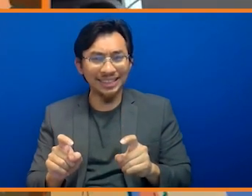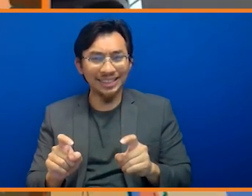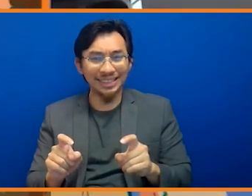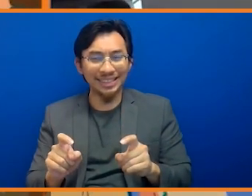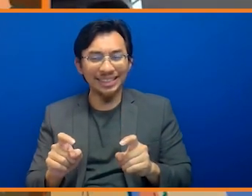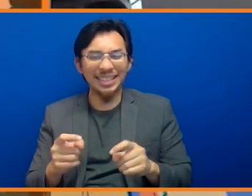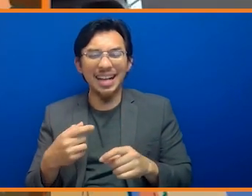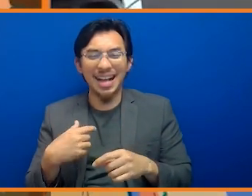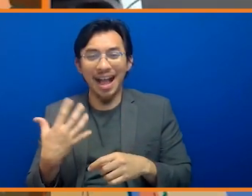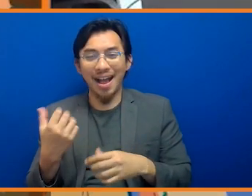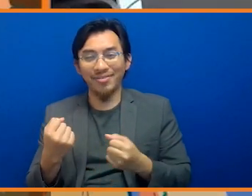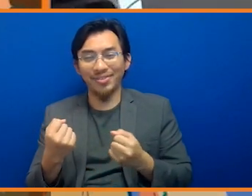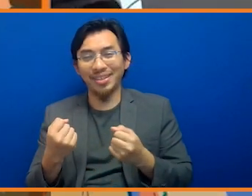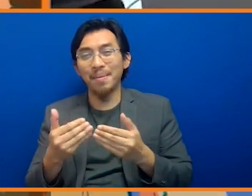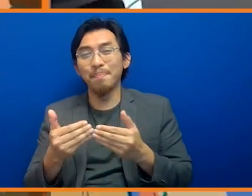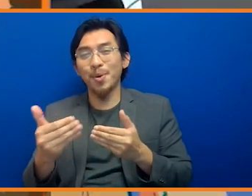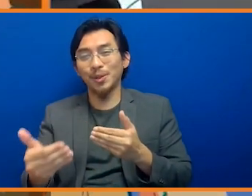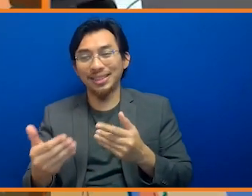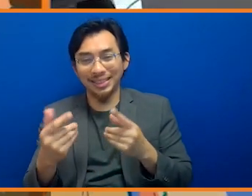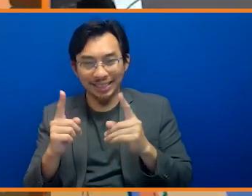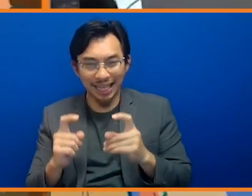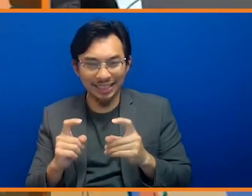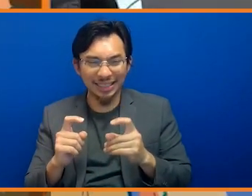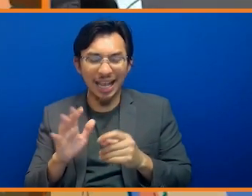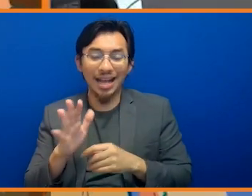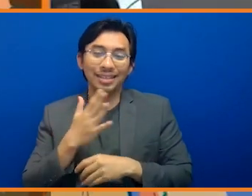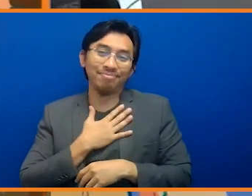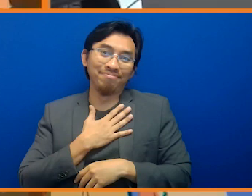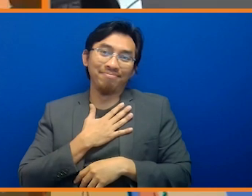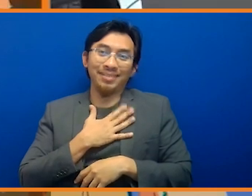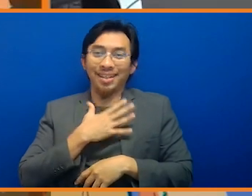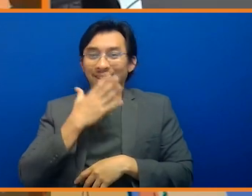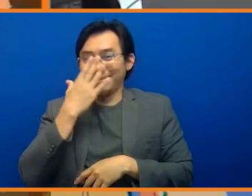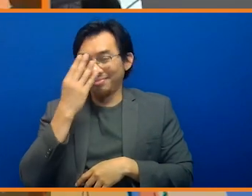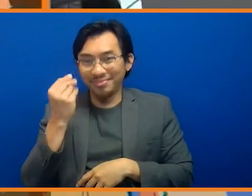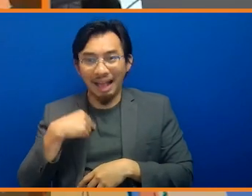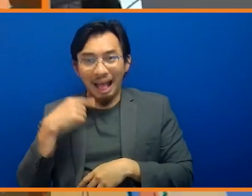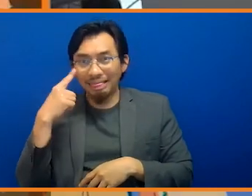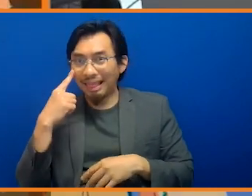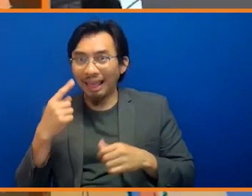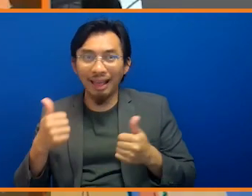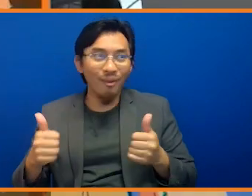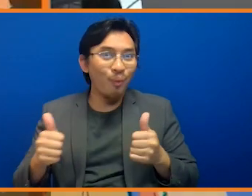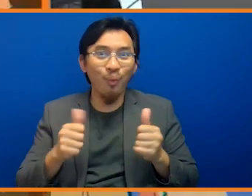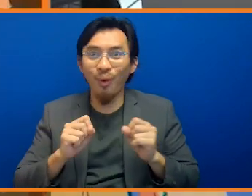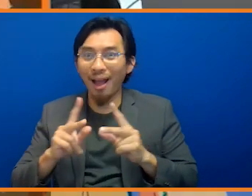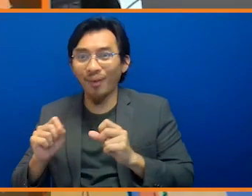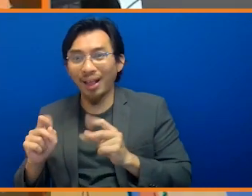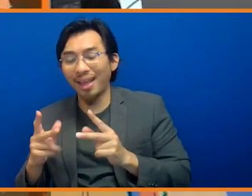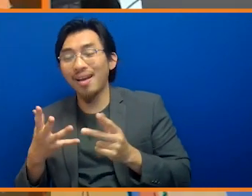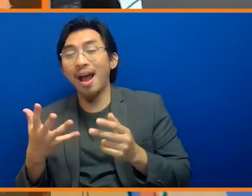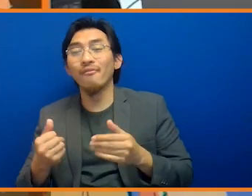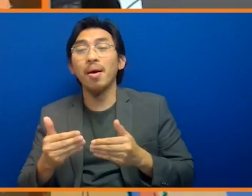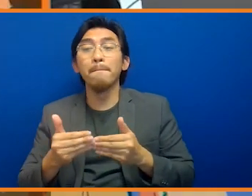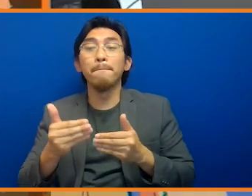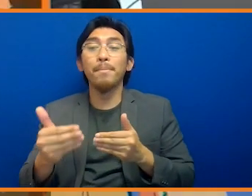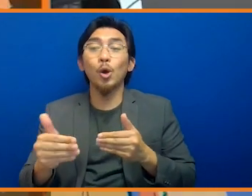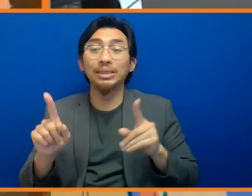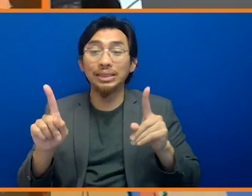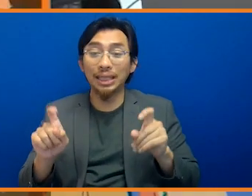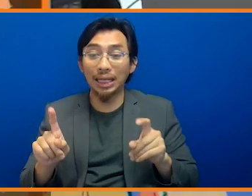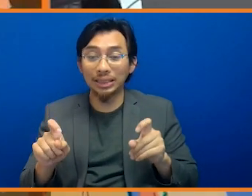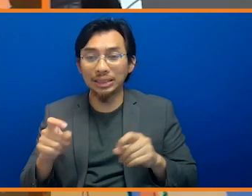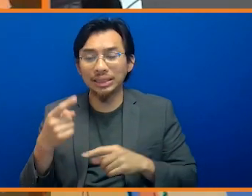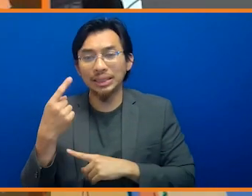We have the post test. Yeah, I almost forgot. Oh my god. I think everything is okay. So we have a post test